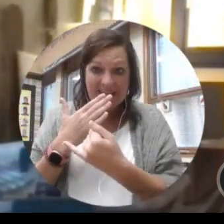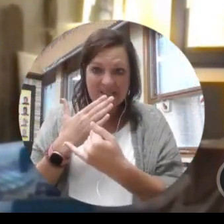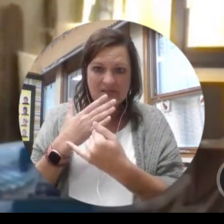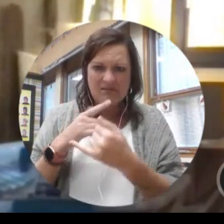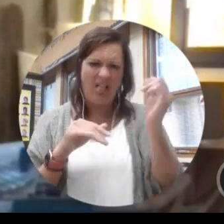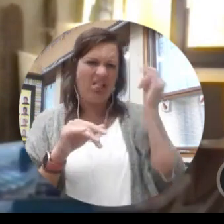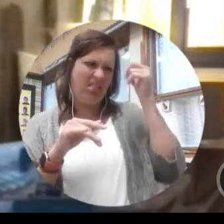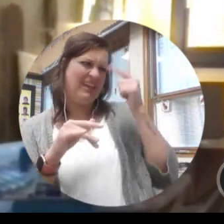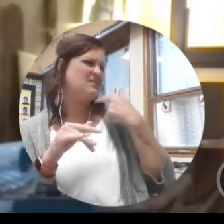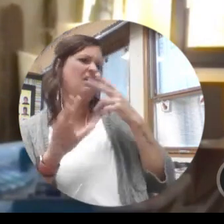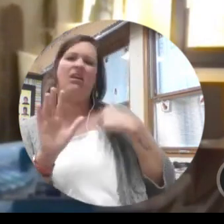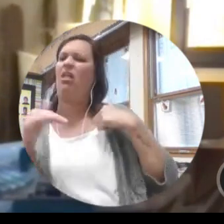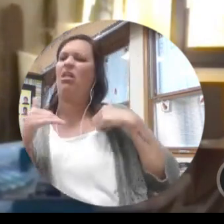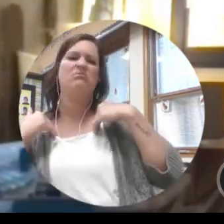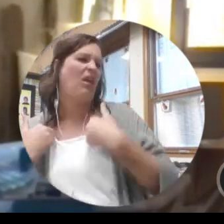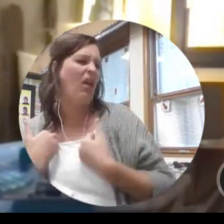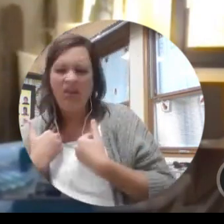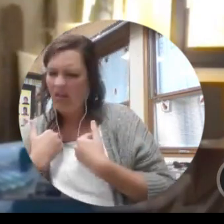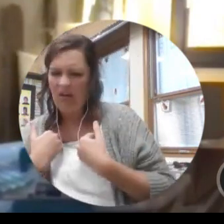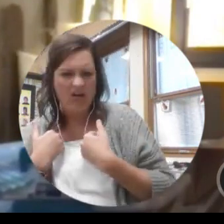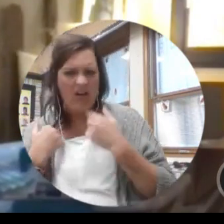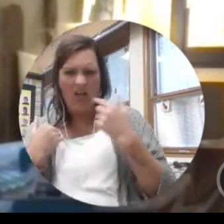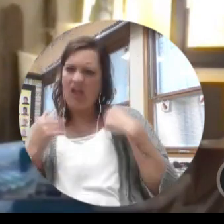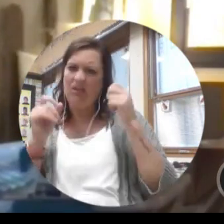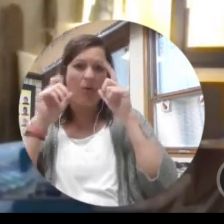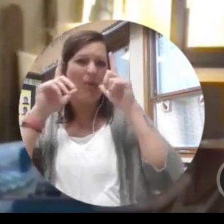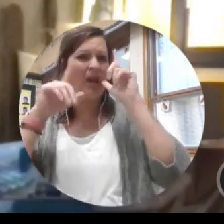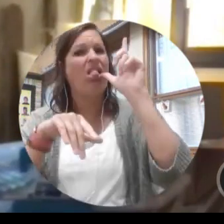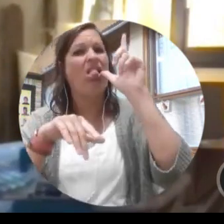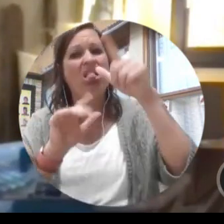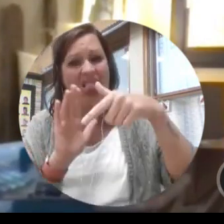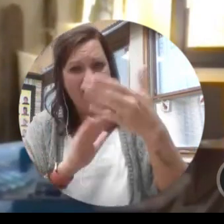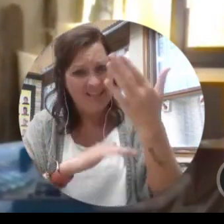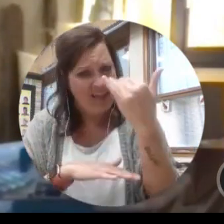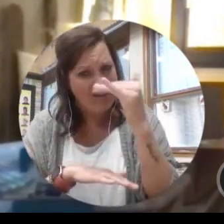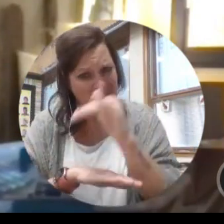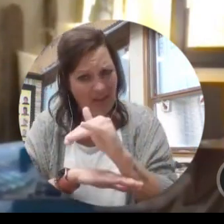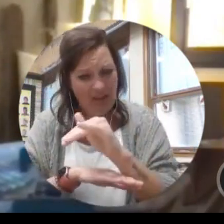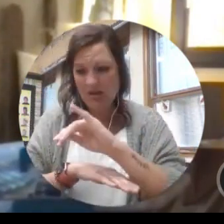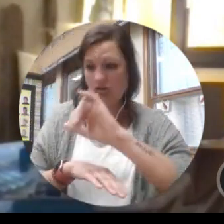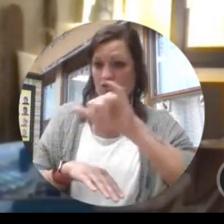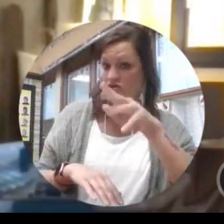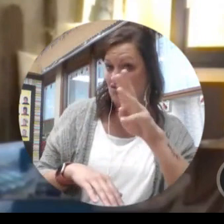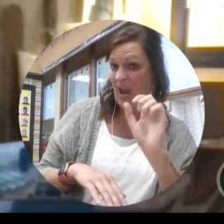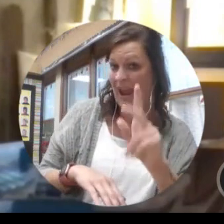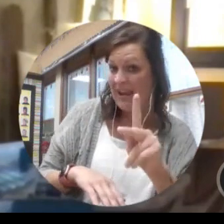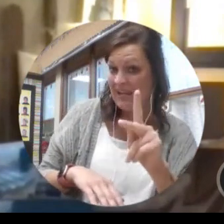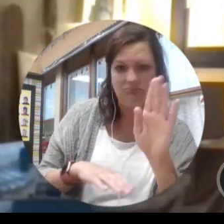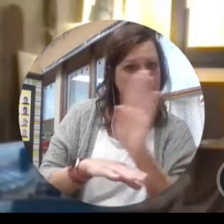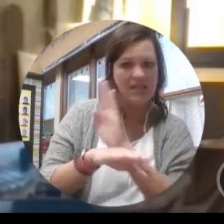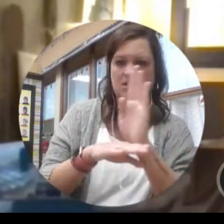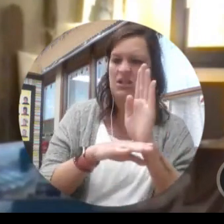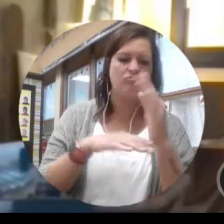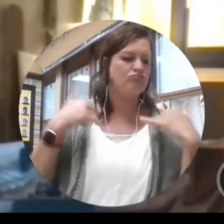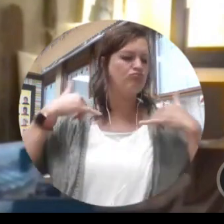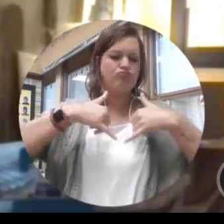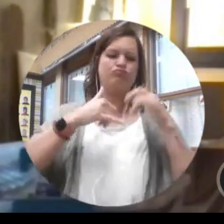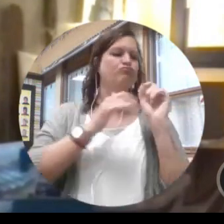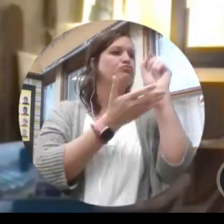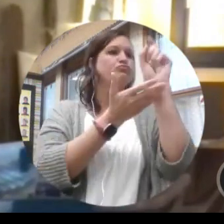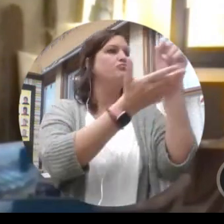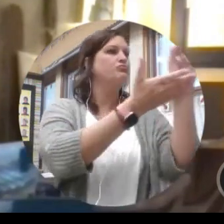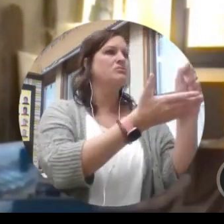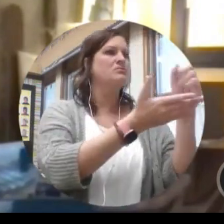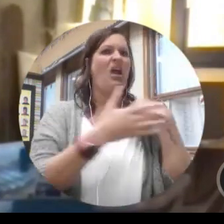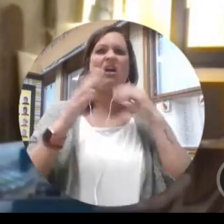kept on clicking on more. That sounds cute, I said, but inside I felt deflated, like when I'm excited to go on a hike and wake up to find